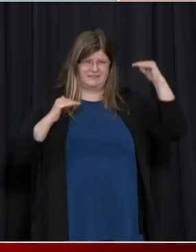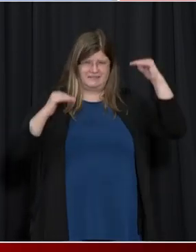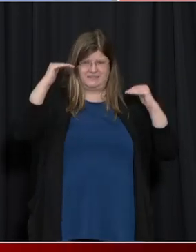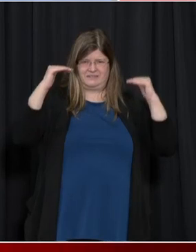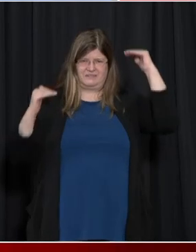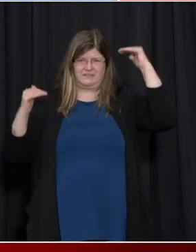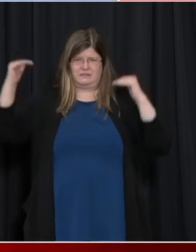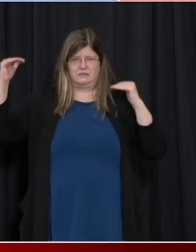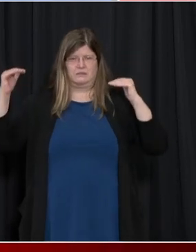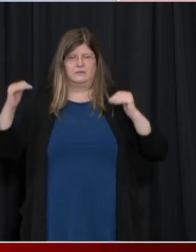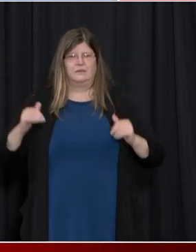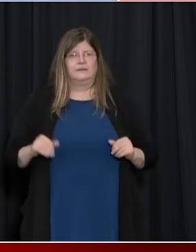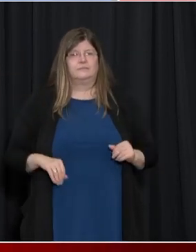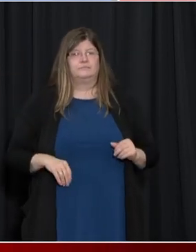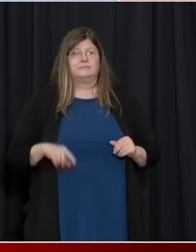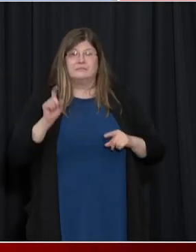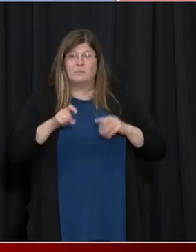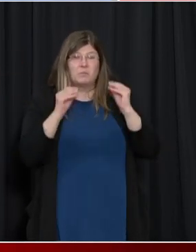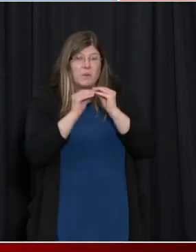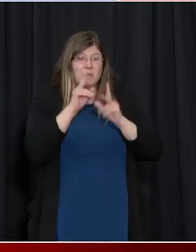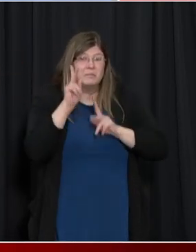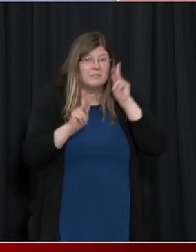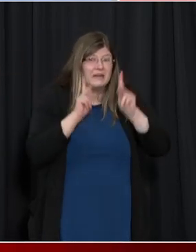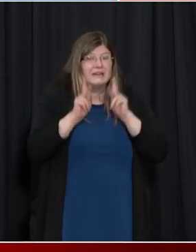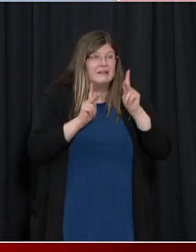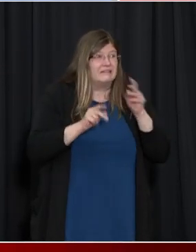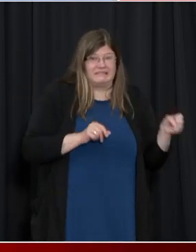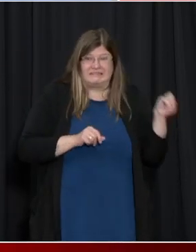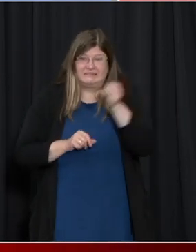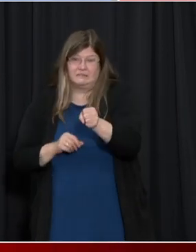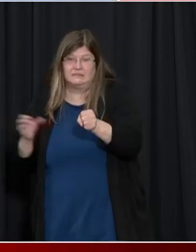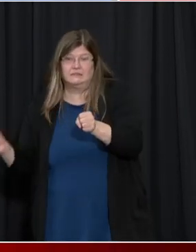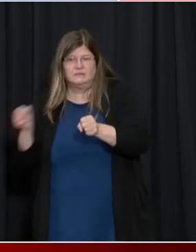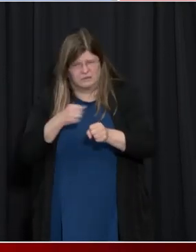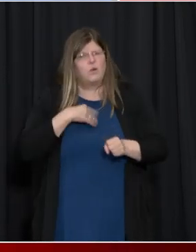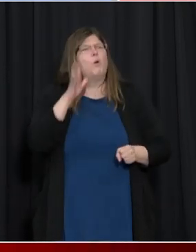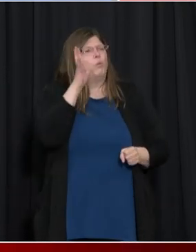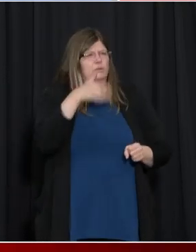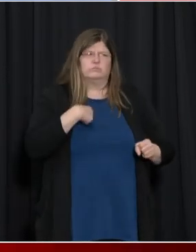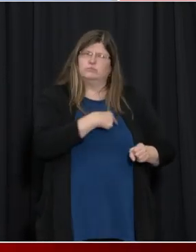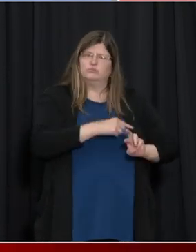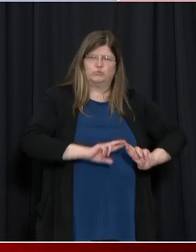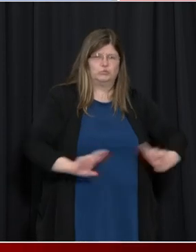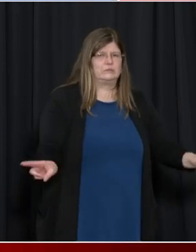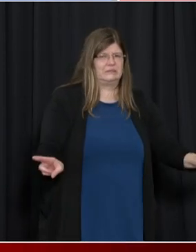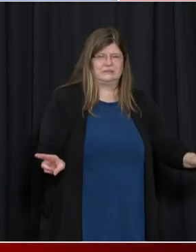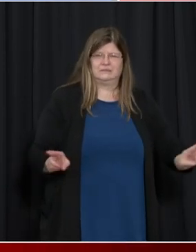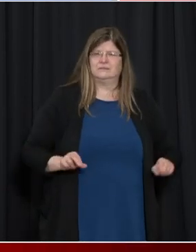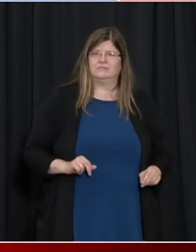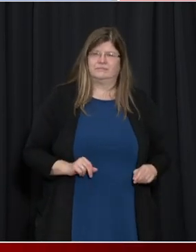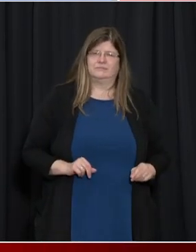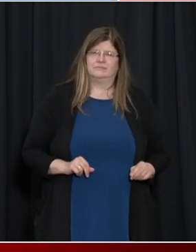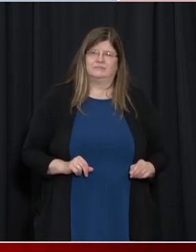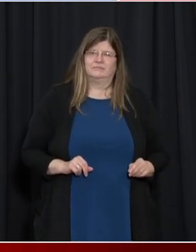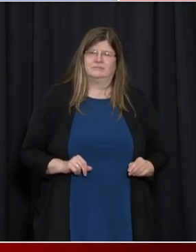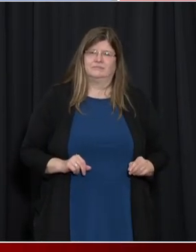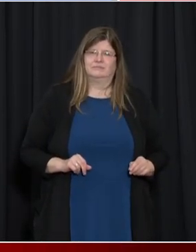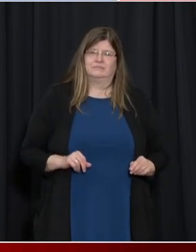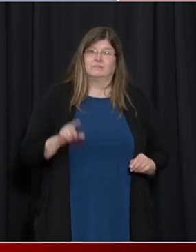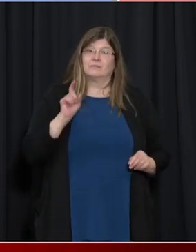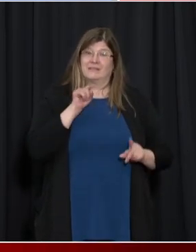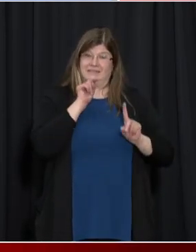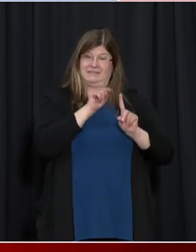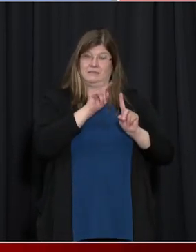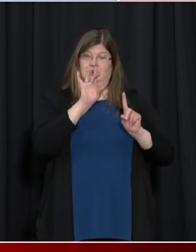to medical surge. So our 80% number that we've set is very conservative. It's